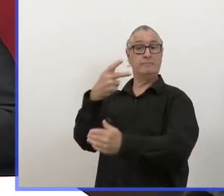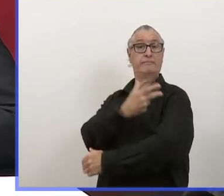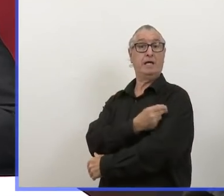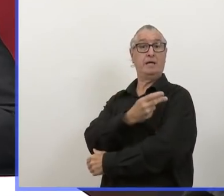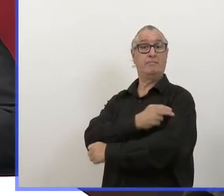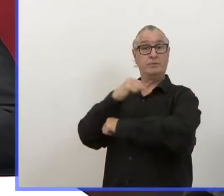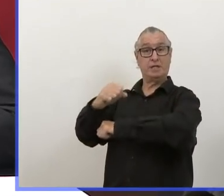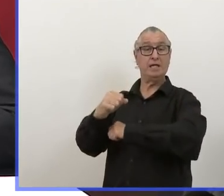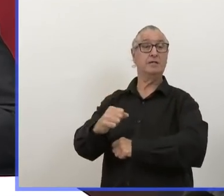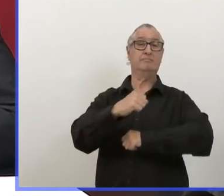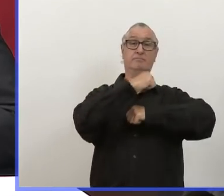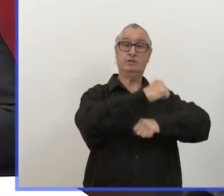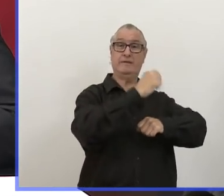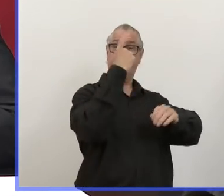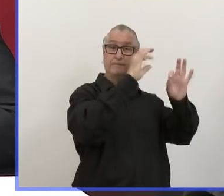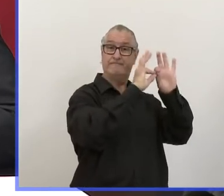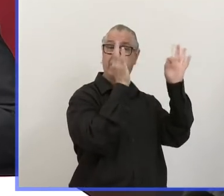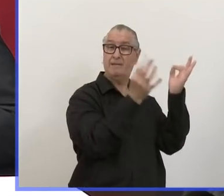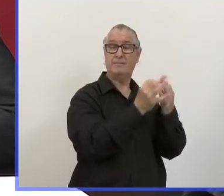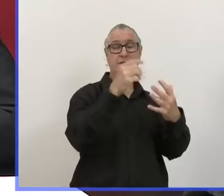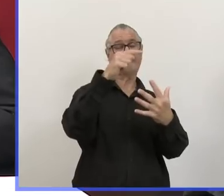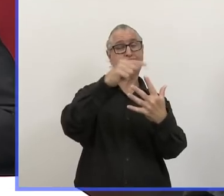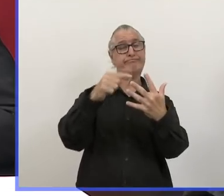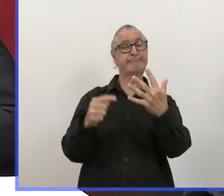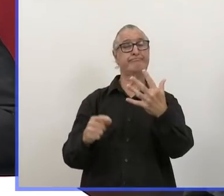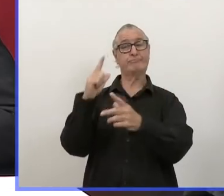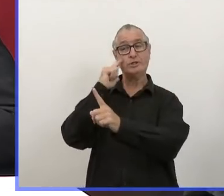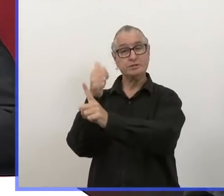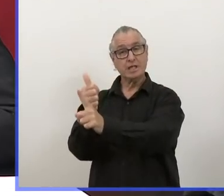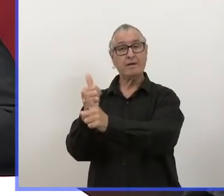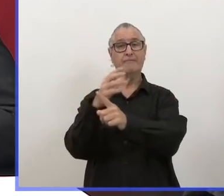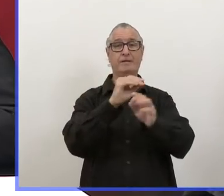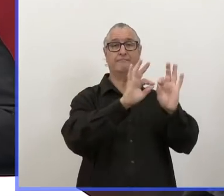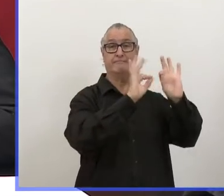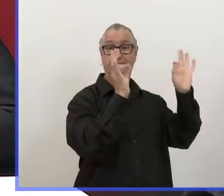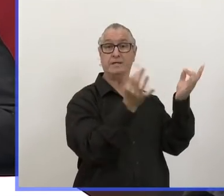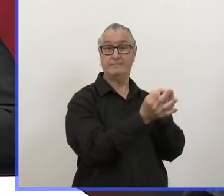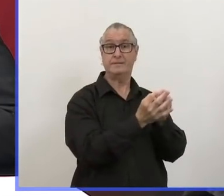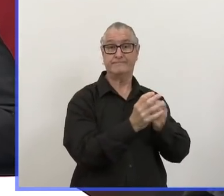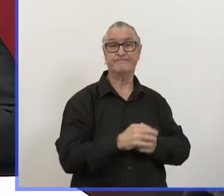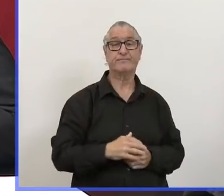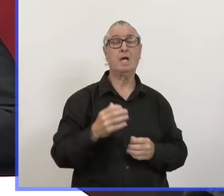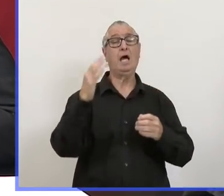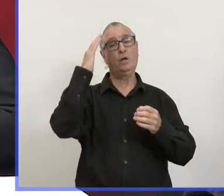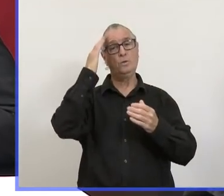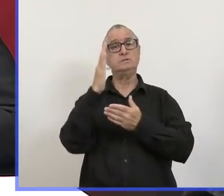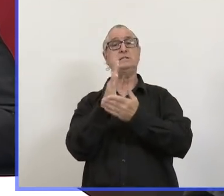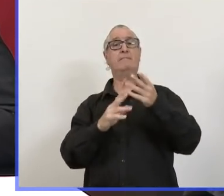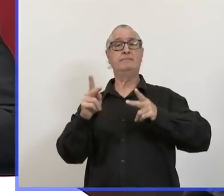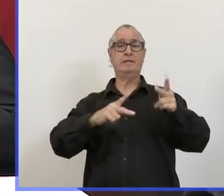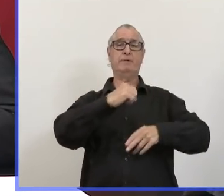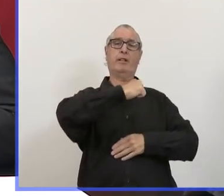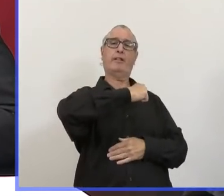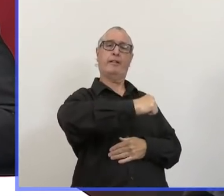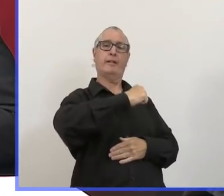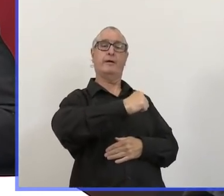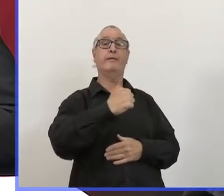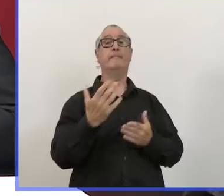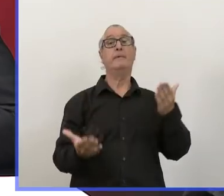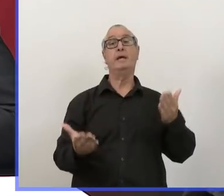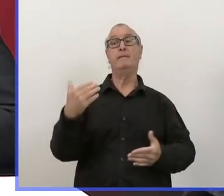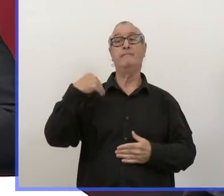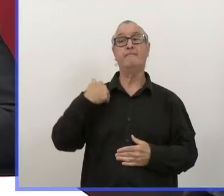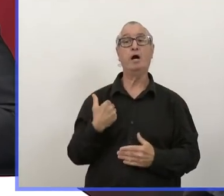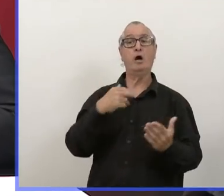lot of hesitancy related to perhaps social media, perhaps related to a rumor, and we need to dispel those myths. You